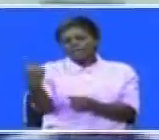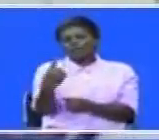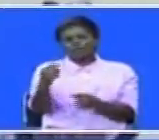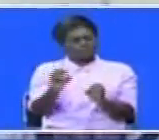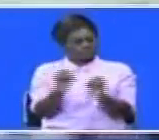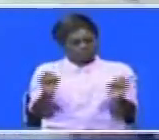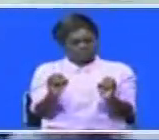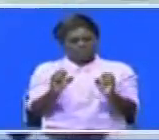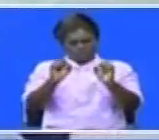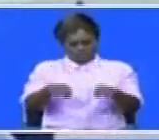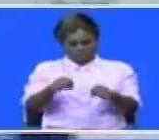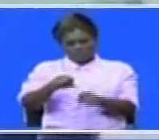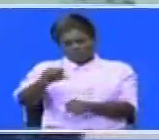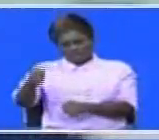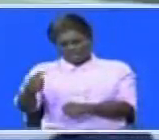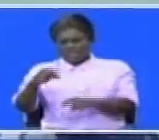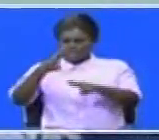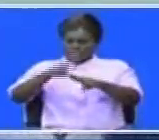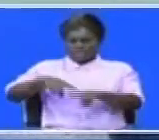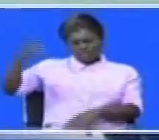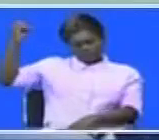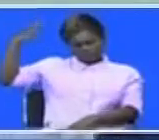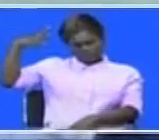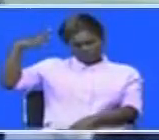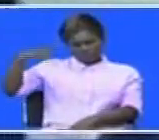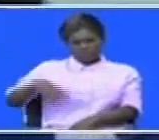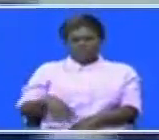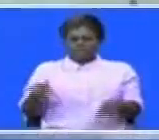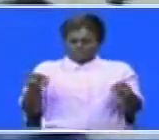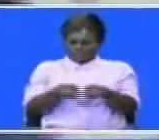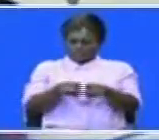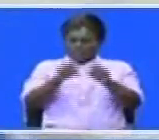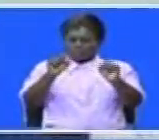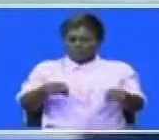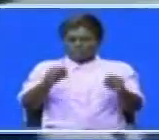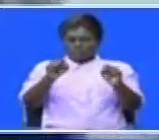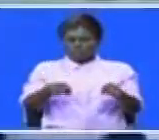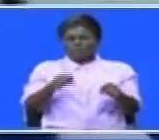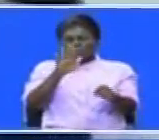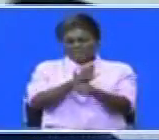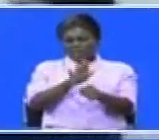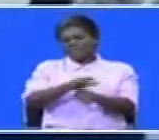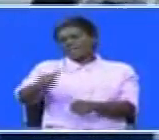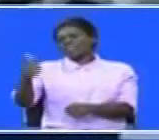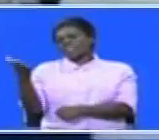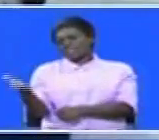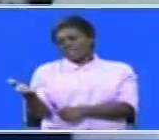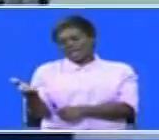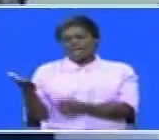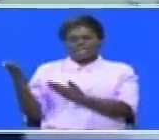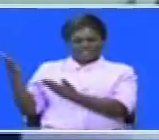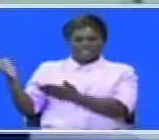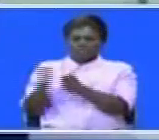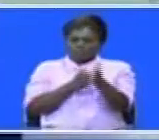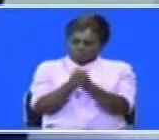say it's boring, just sitting on the sun and swimming. But the skydiving, sailing, and many others. So this is one of the exciting